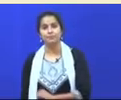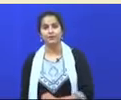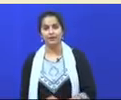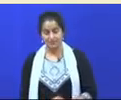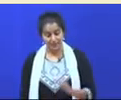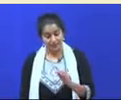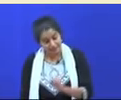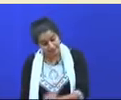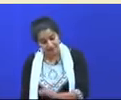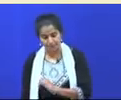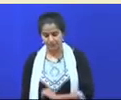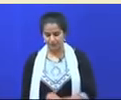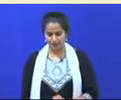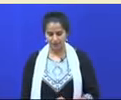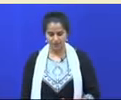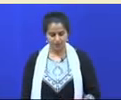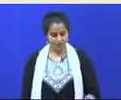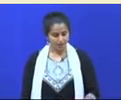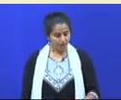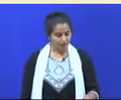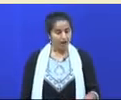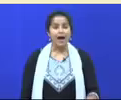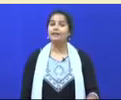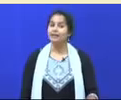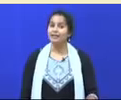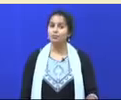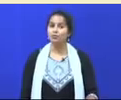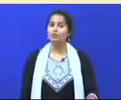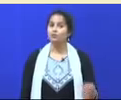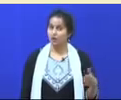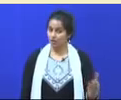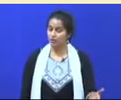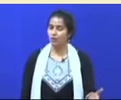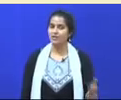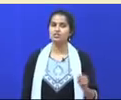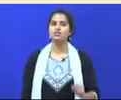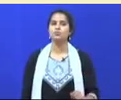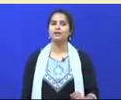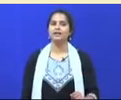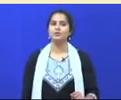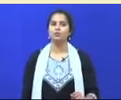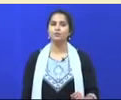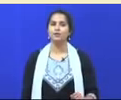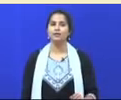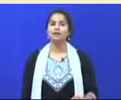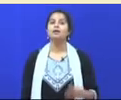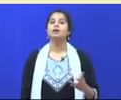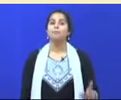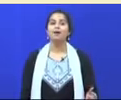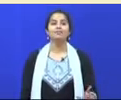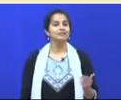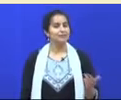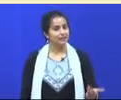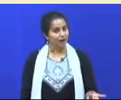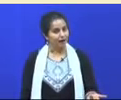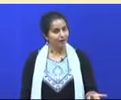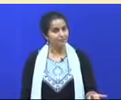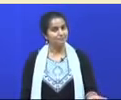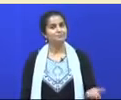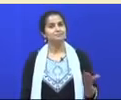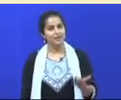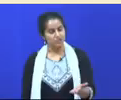Sanskrita Priya, Sangeeta Priyaha. And a lady would, the question to a lady would be Bhavati